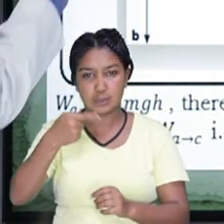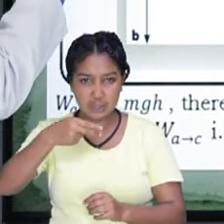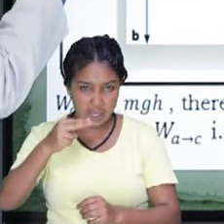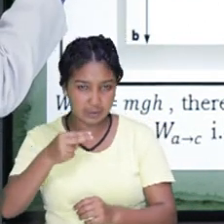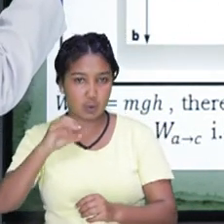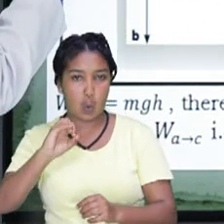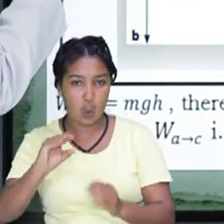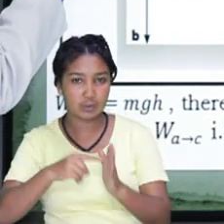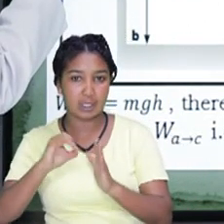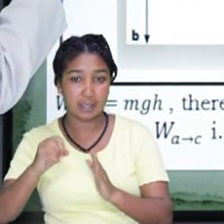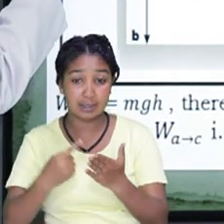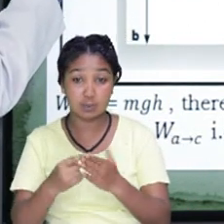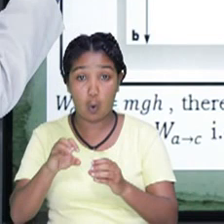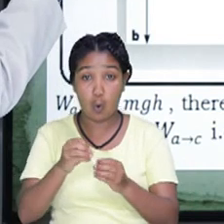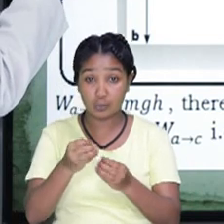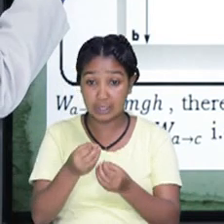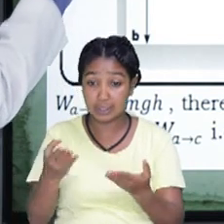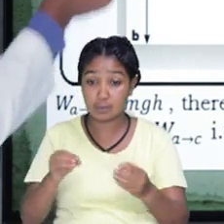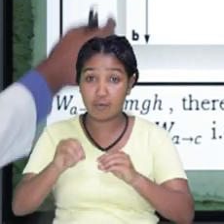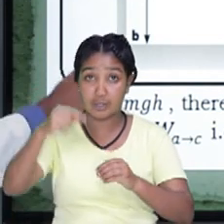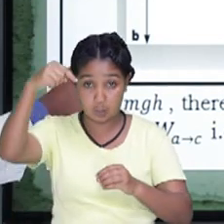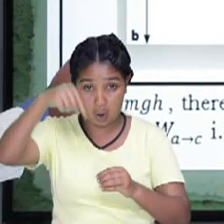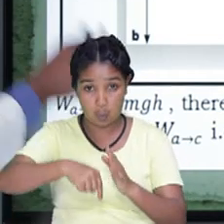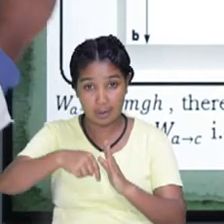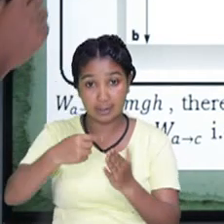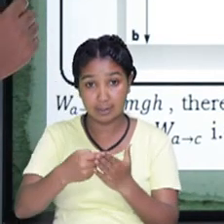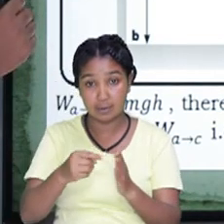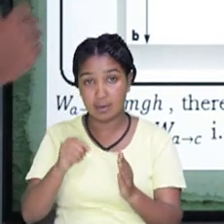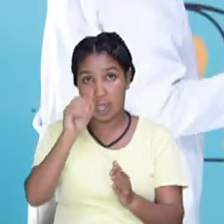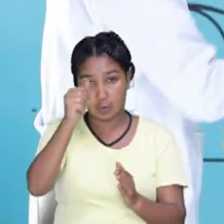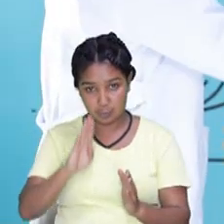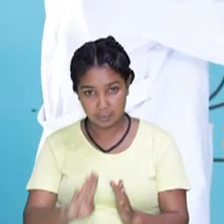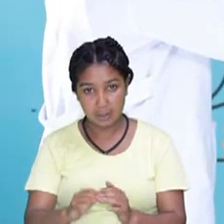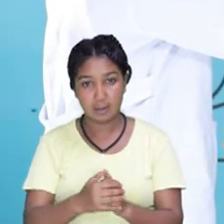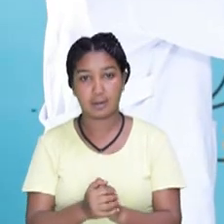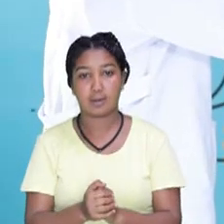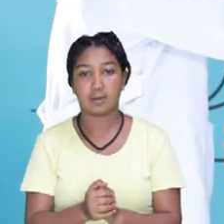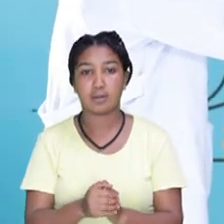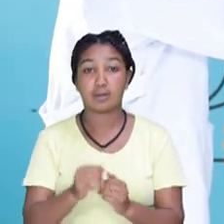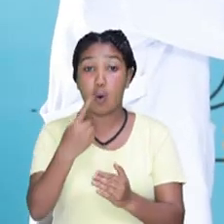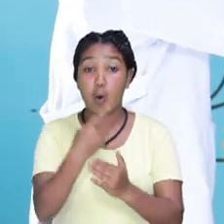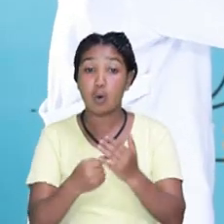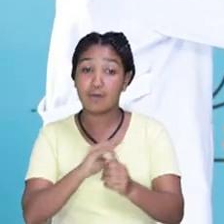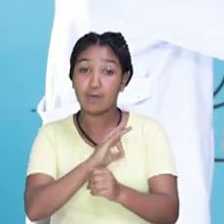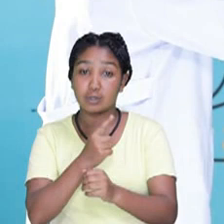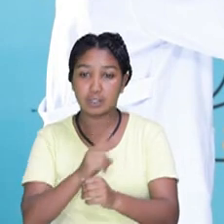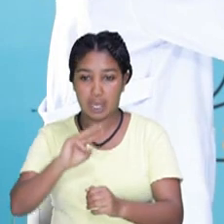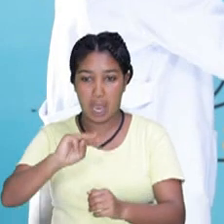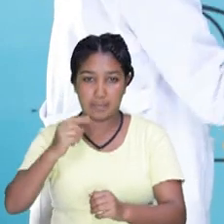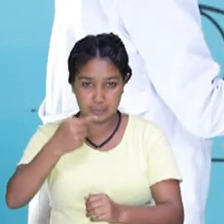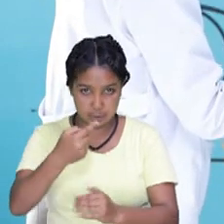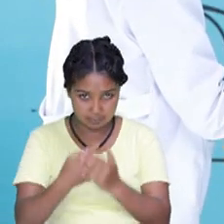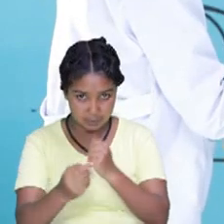theta. But when this object is moving downward to this point, the only force acting is